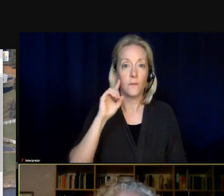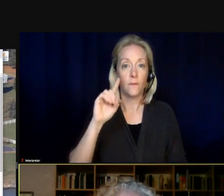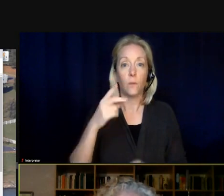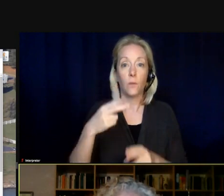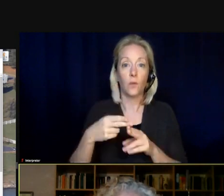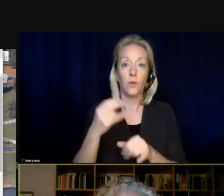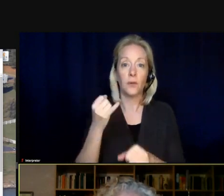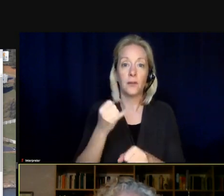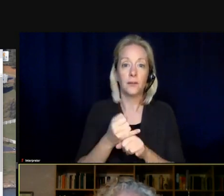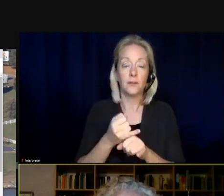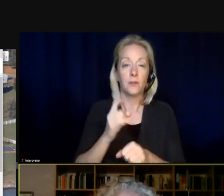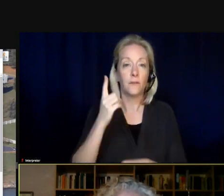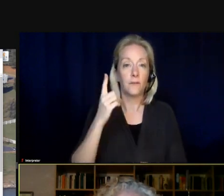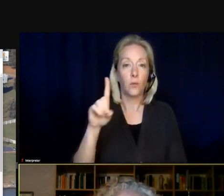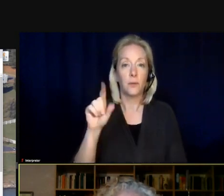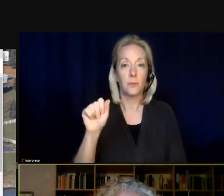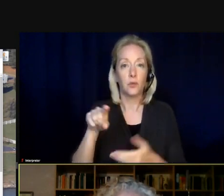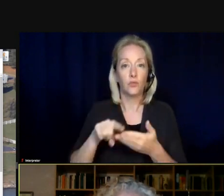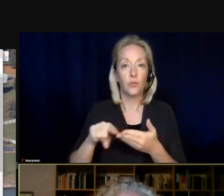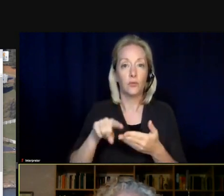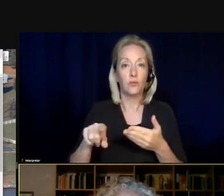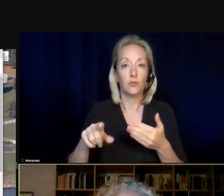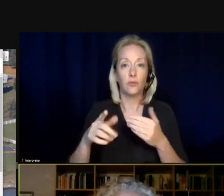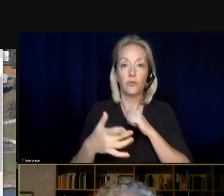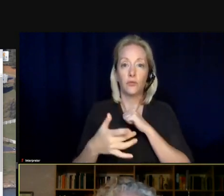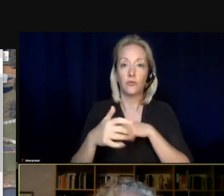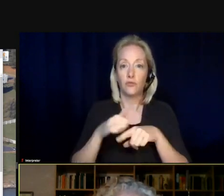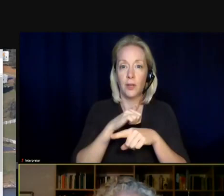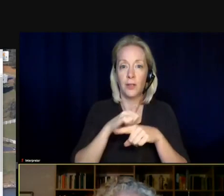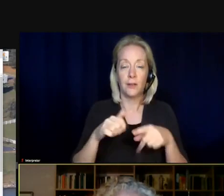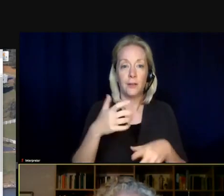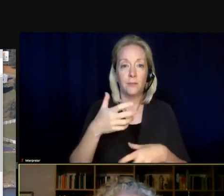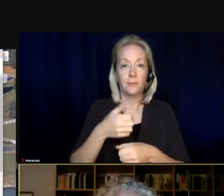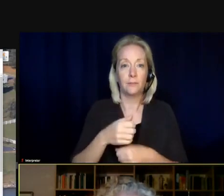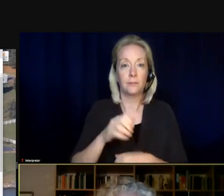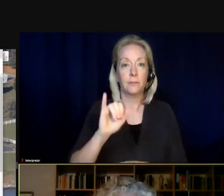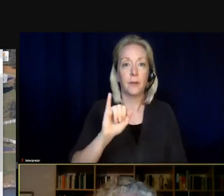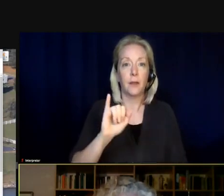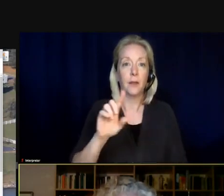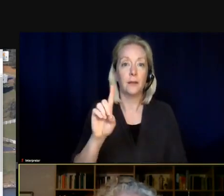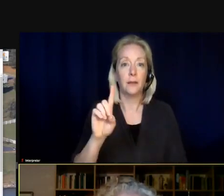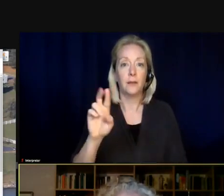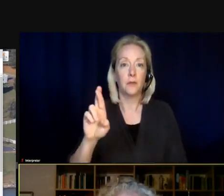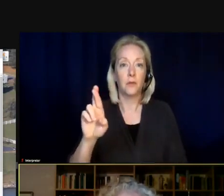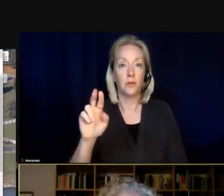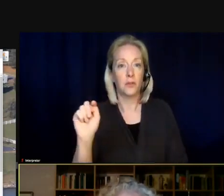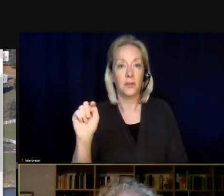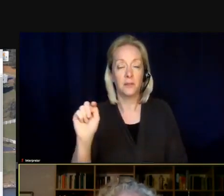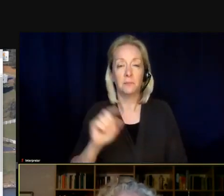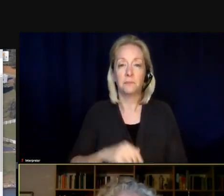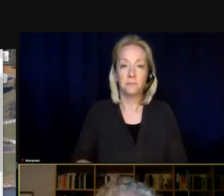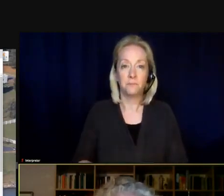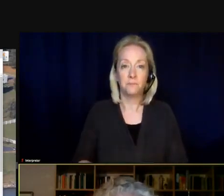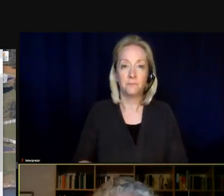Institute for Disabilities Research and Training, which you probably know as IDRT. We